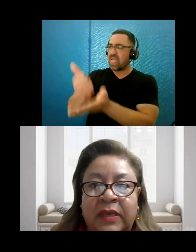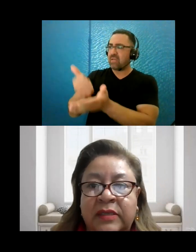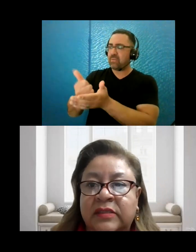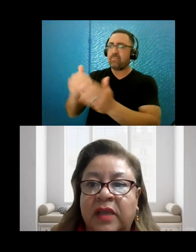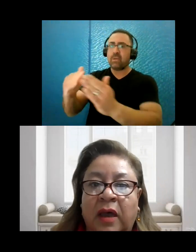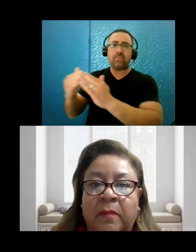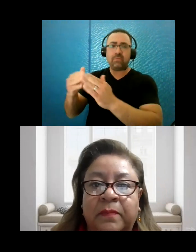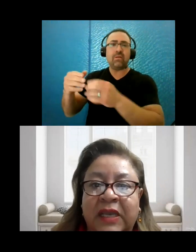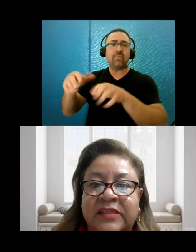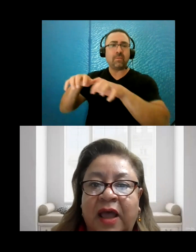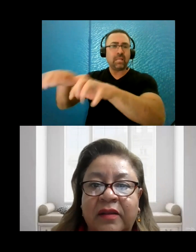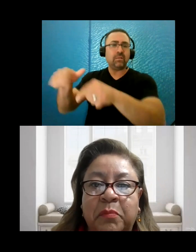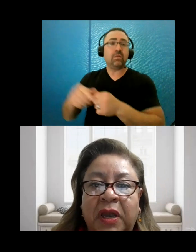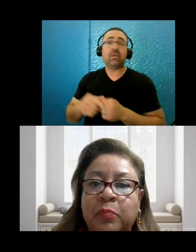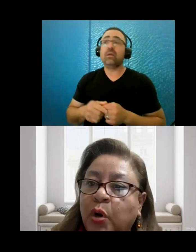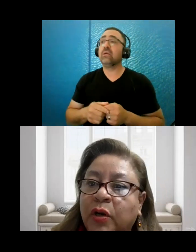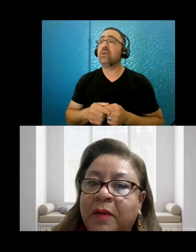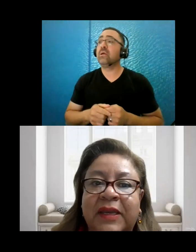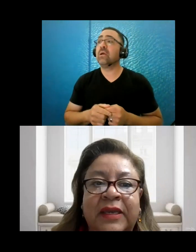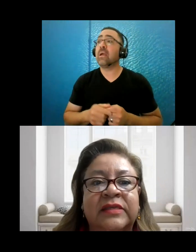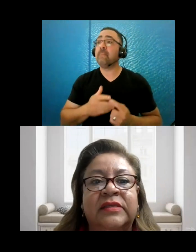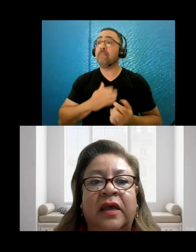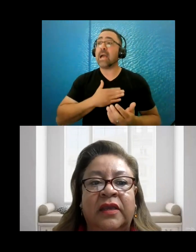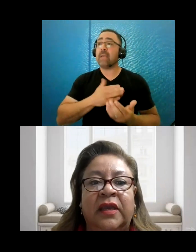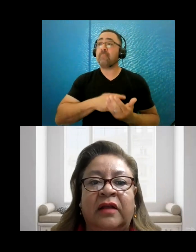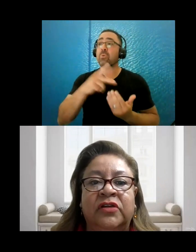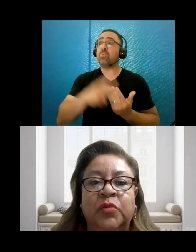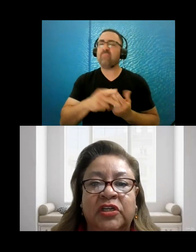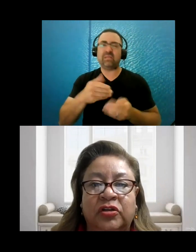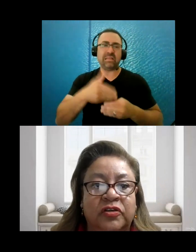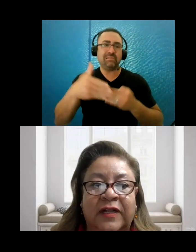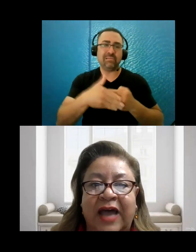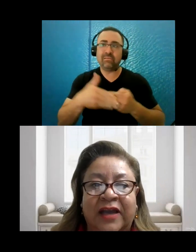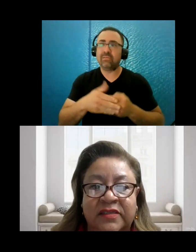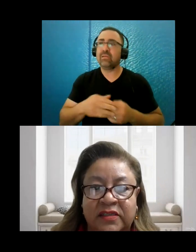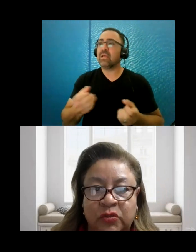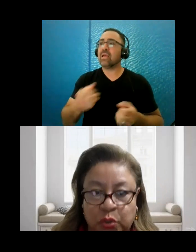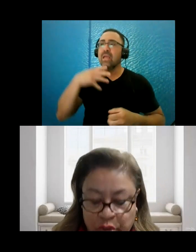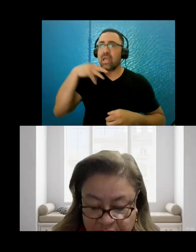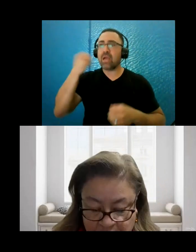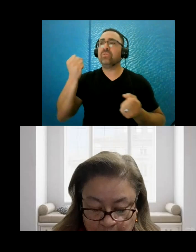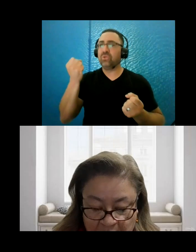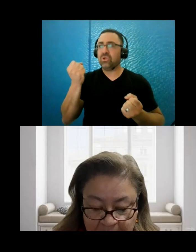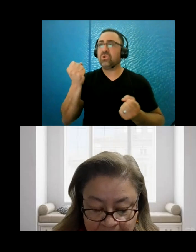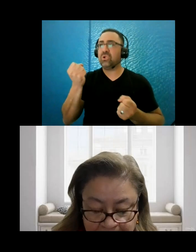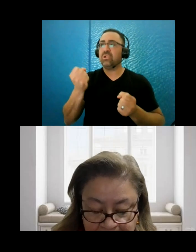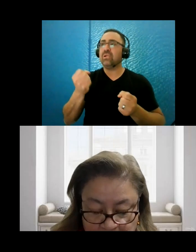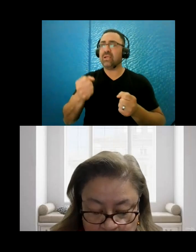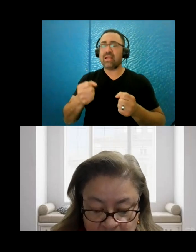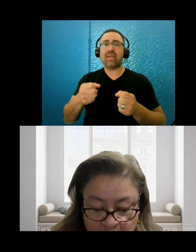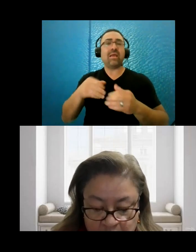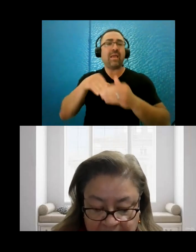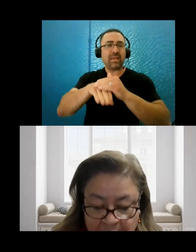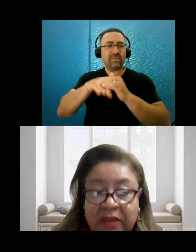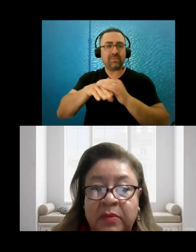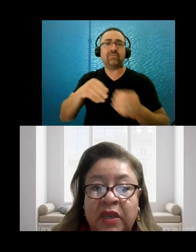program is, next slide. My program is the Elder Multicultural Access and Support Service Program, which